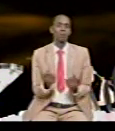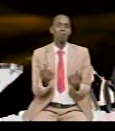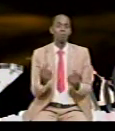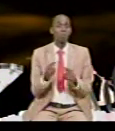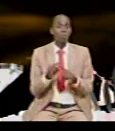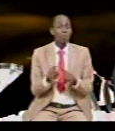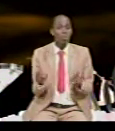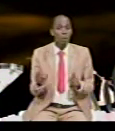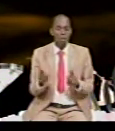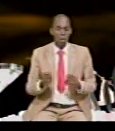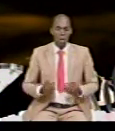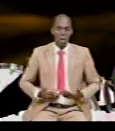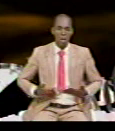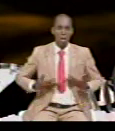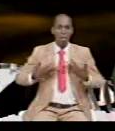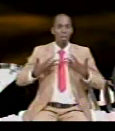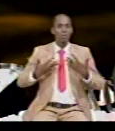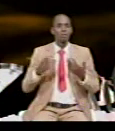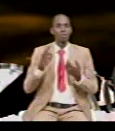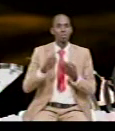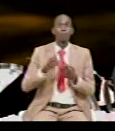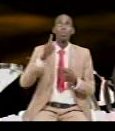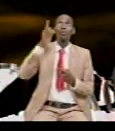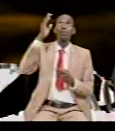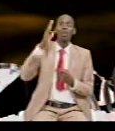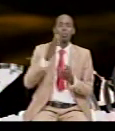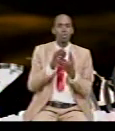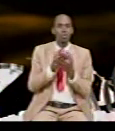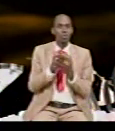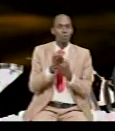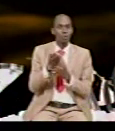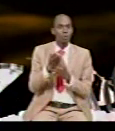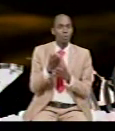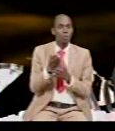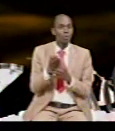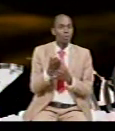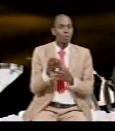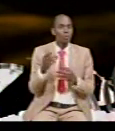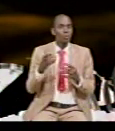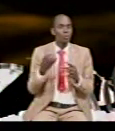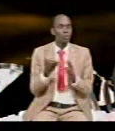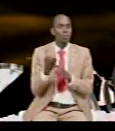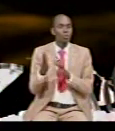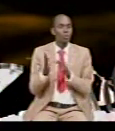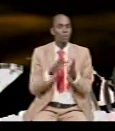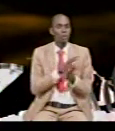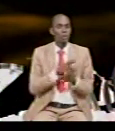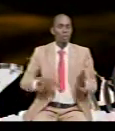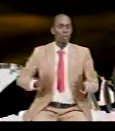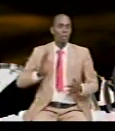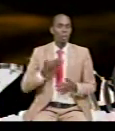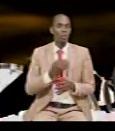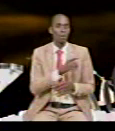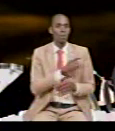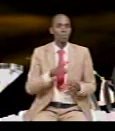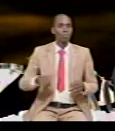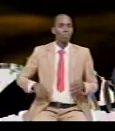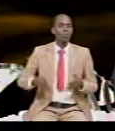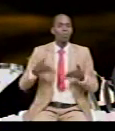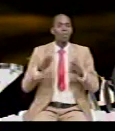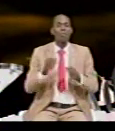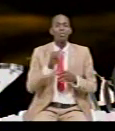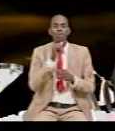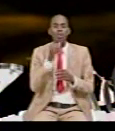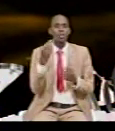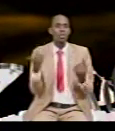but alive unto God through Jesus Christ our Lord. Verse 12, let not sin